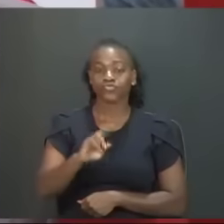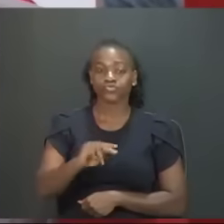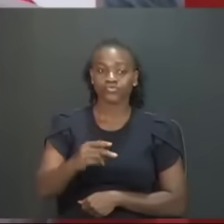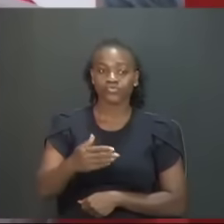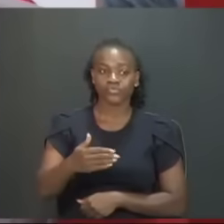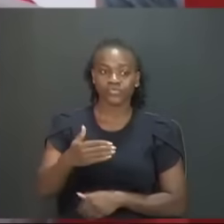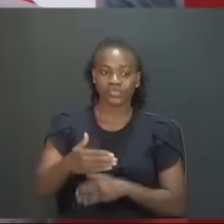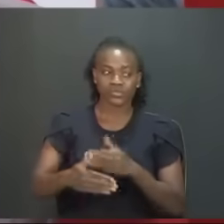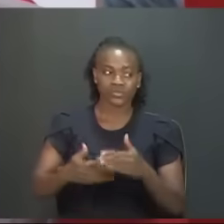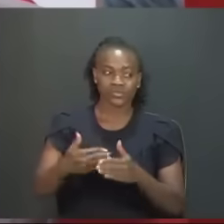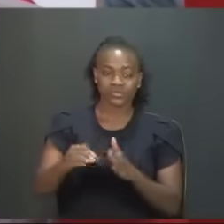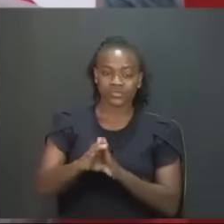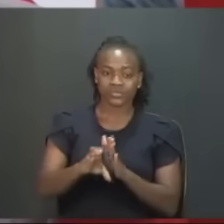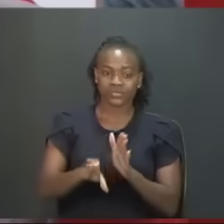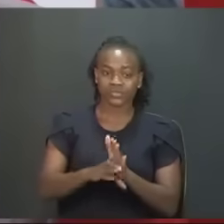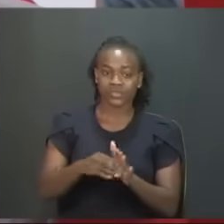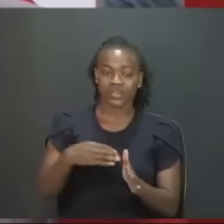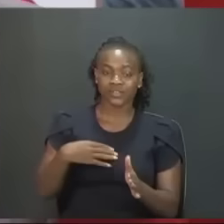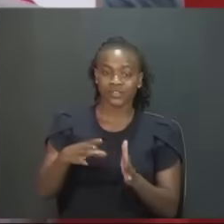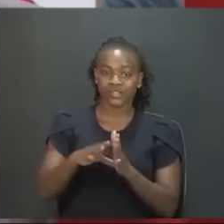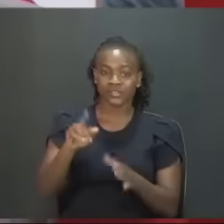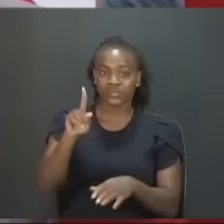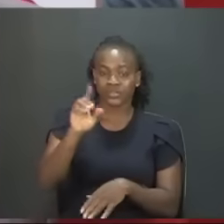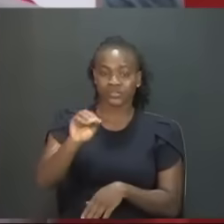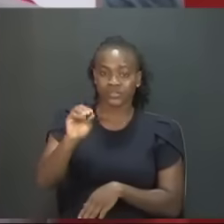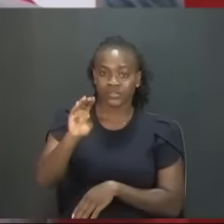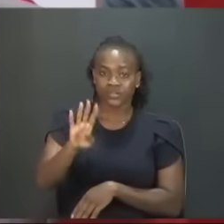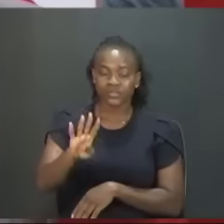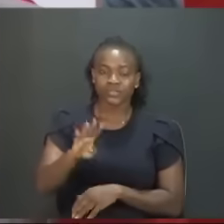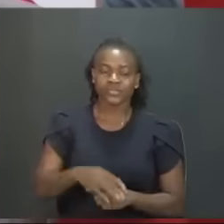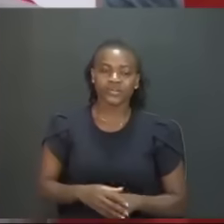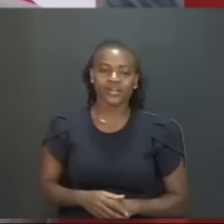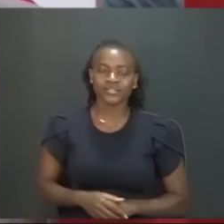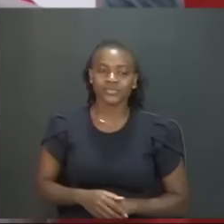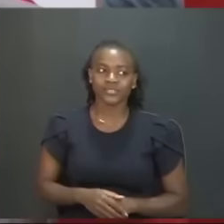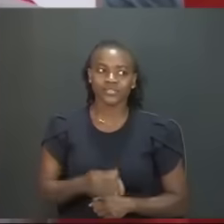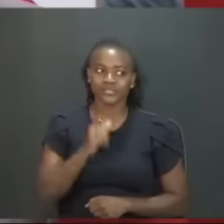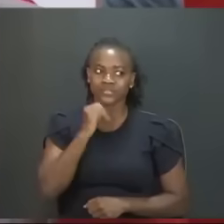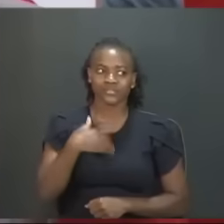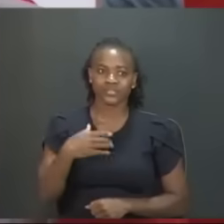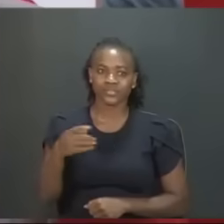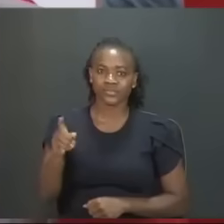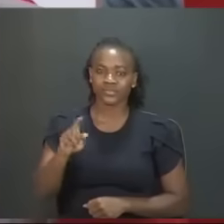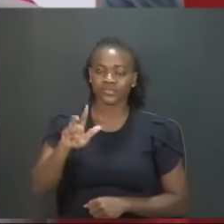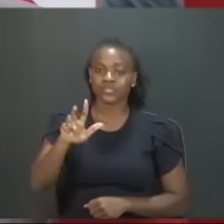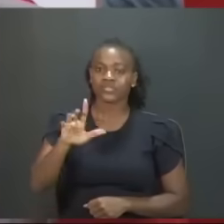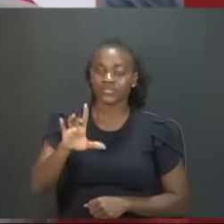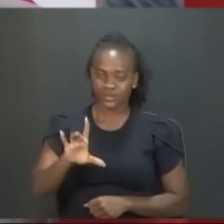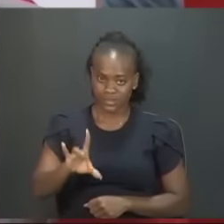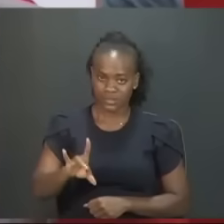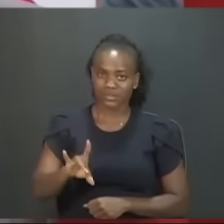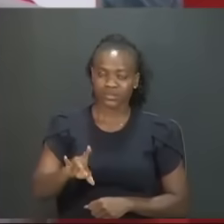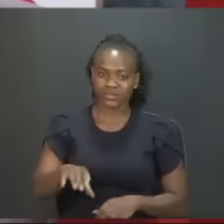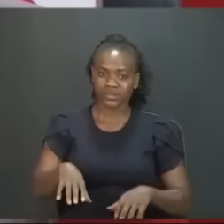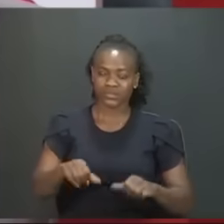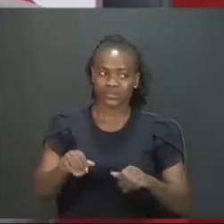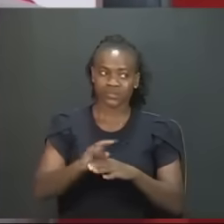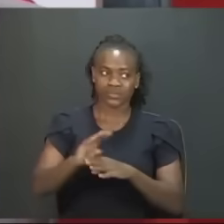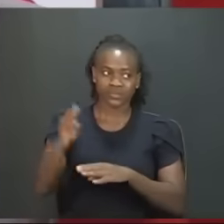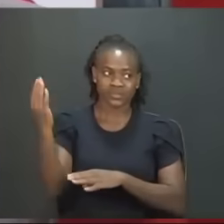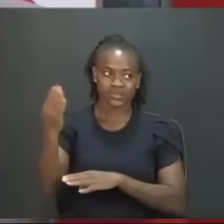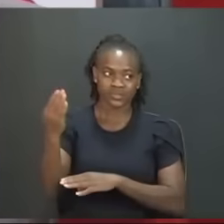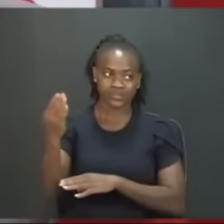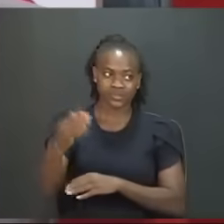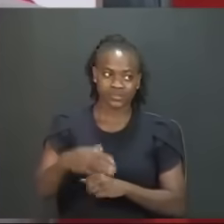provisions in the Constitution in Article 104 that we don't have 138 members to adopt the business statement.